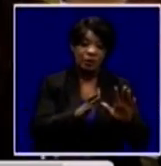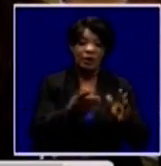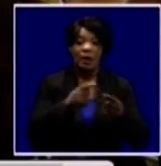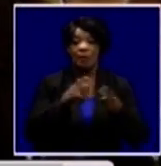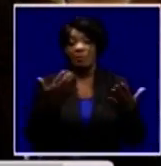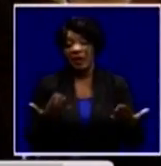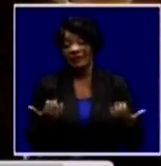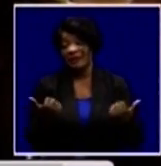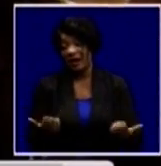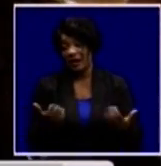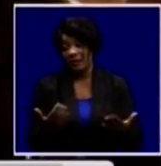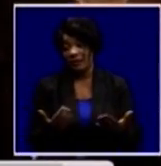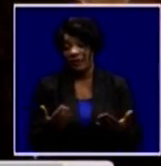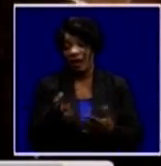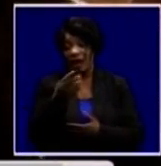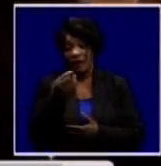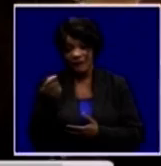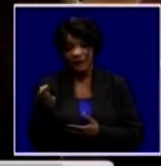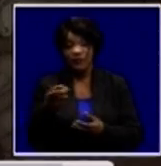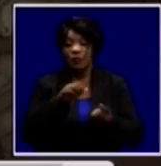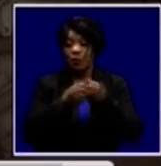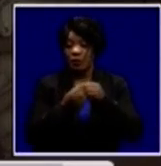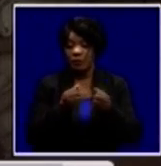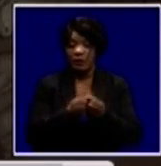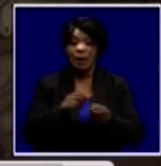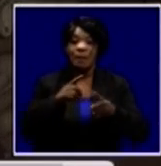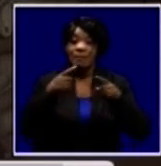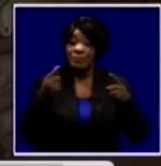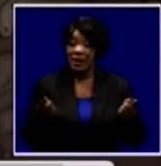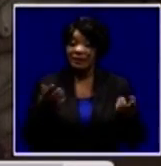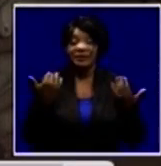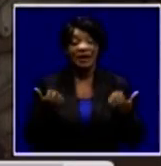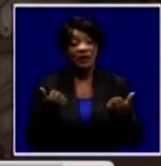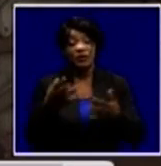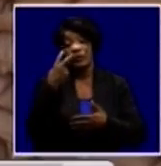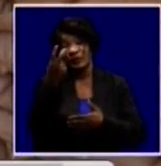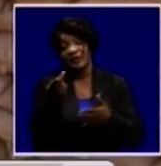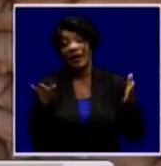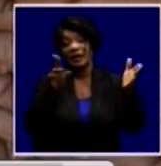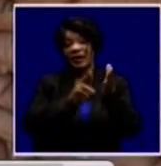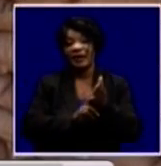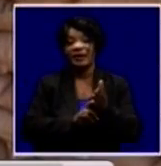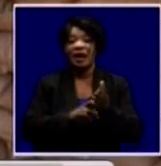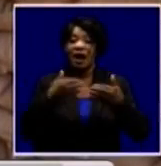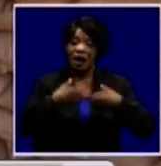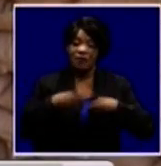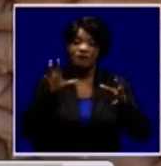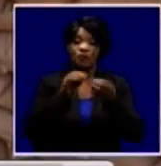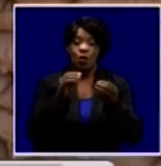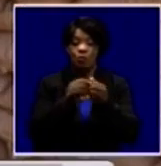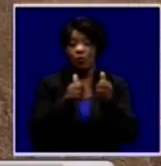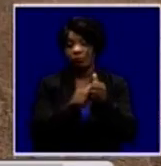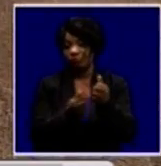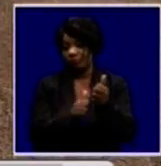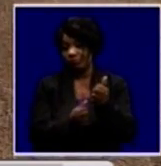for $385. And yet fuel price went up, fertilizer price went up. Now, like this year again, fuel has gone up,